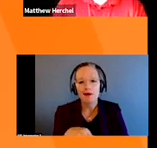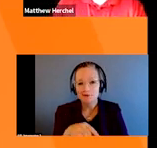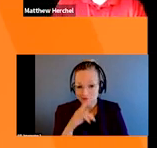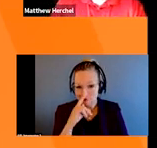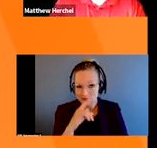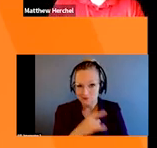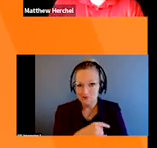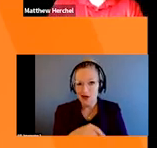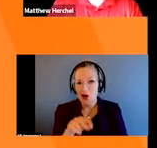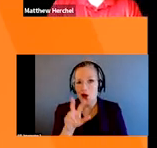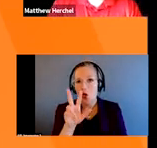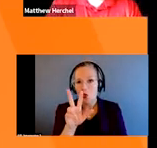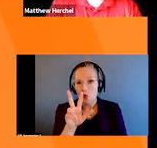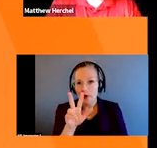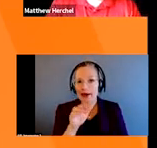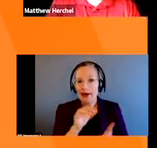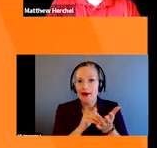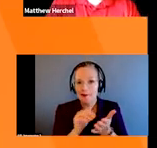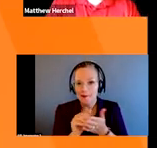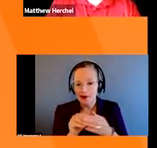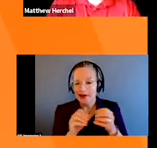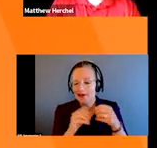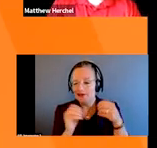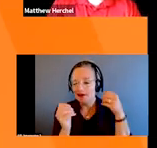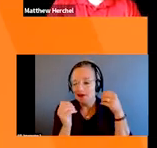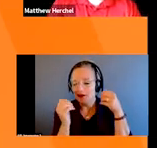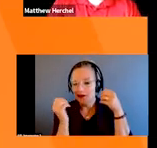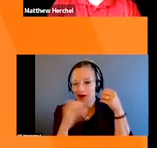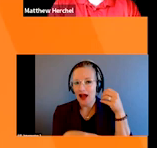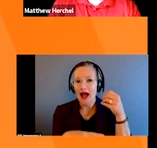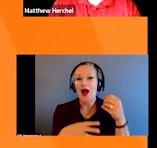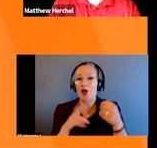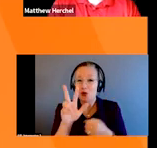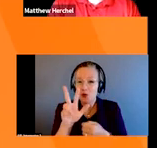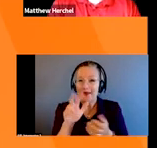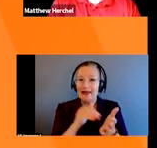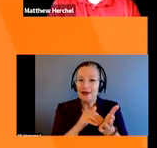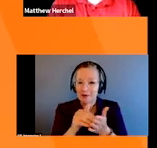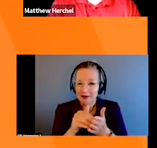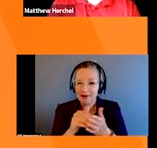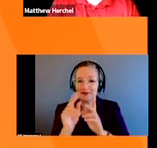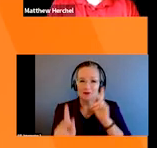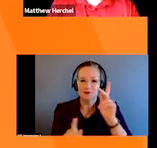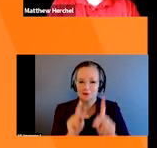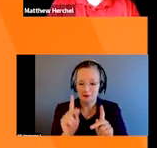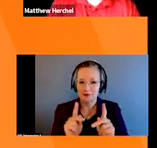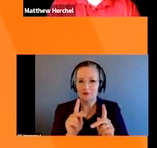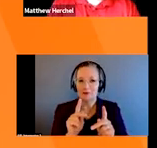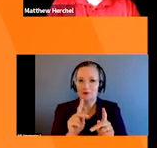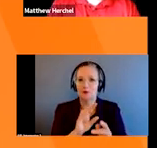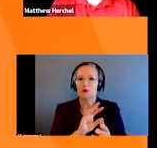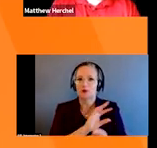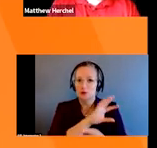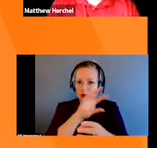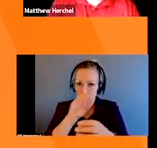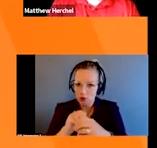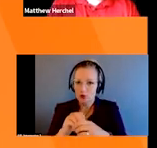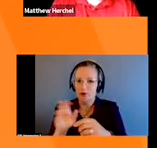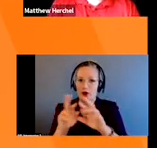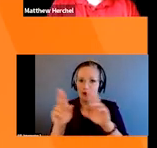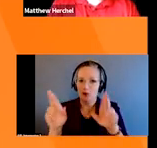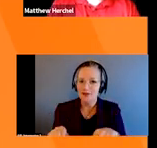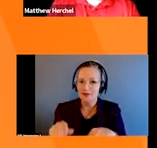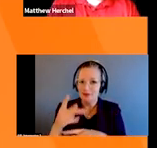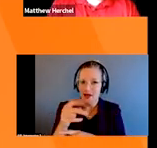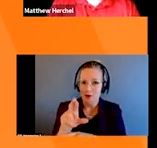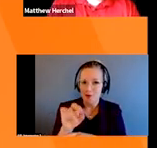people. There's a lot of people with learning and development within their profile. I'm going to narrow that